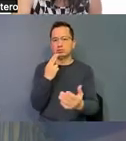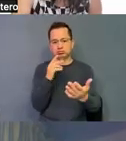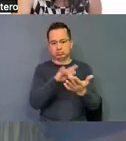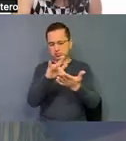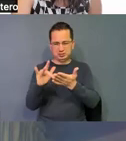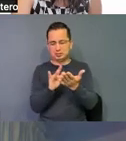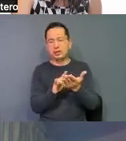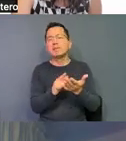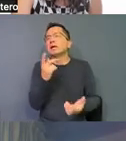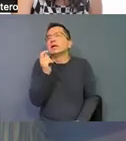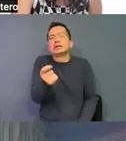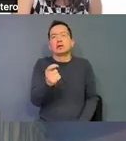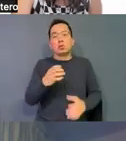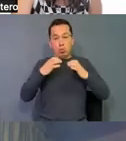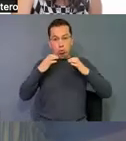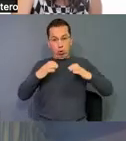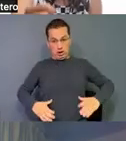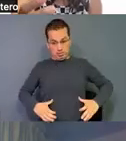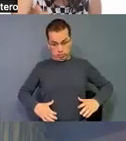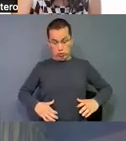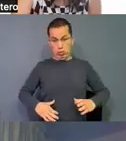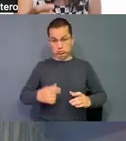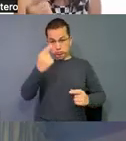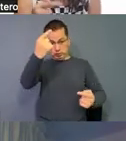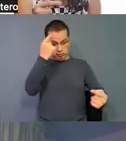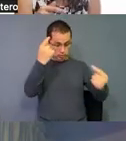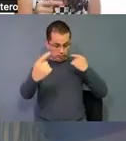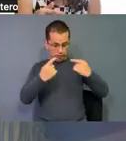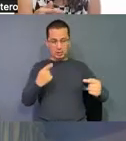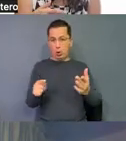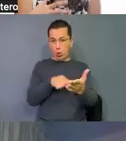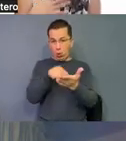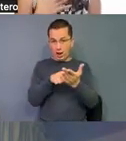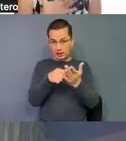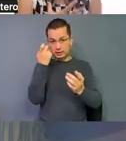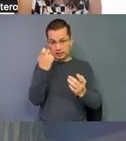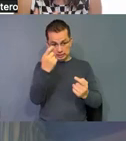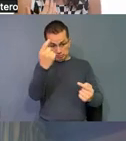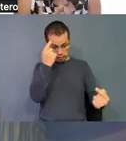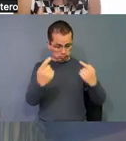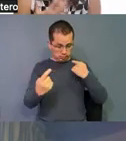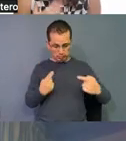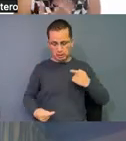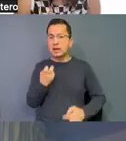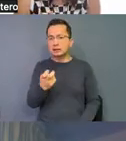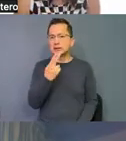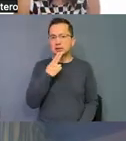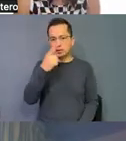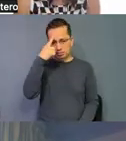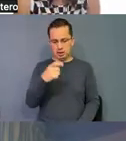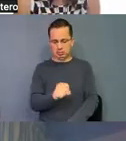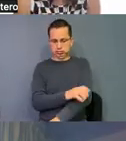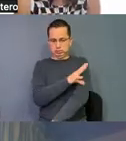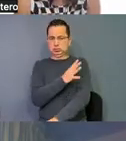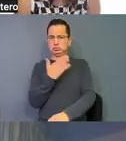and you can get benefits, you can also do this using your hands. And not only do they help your bodily systems,